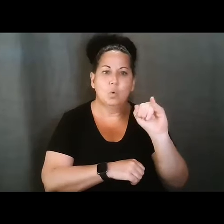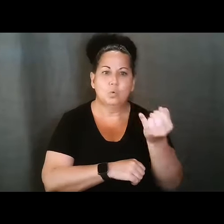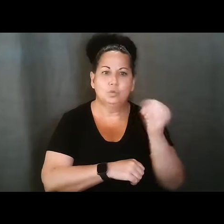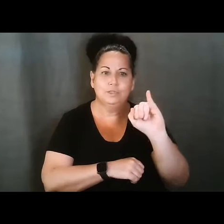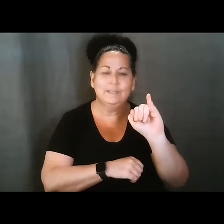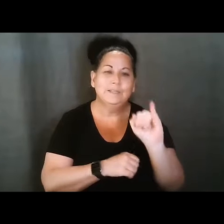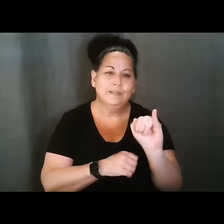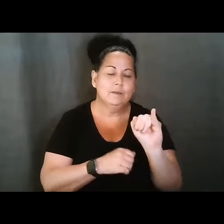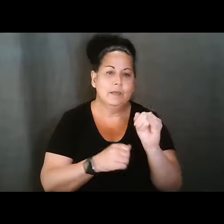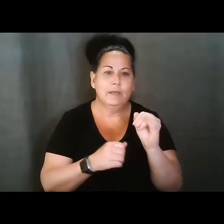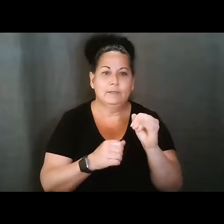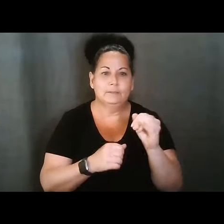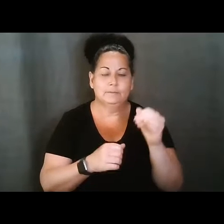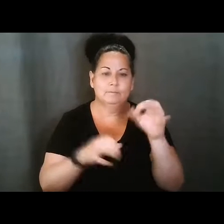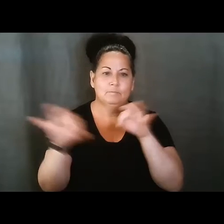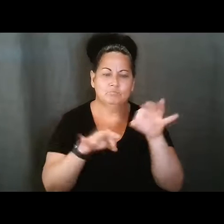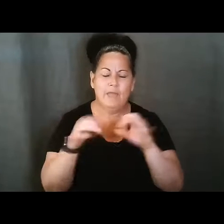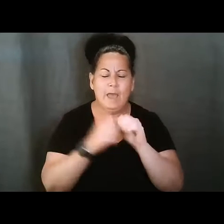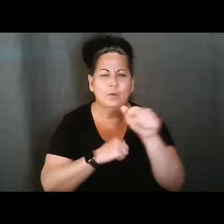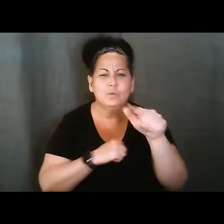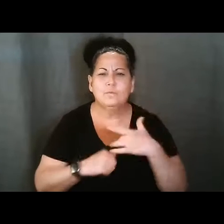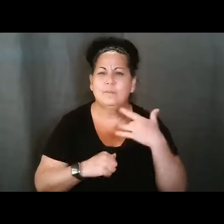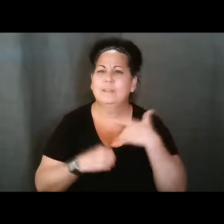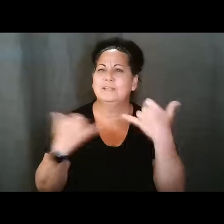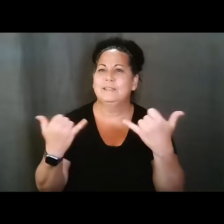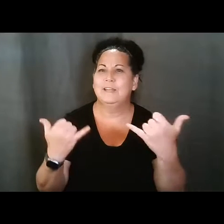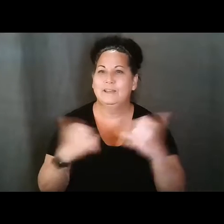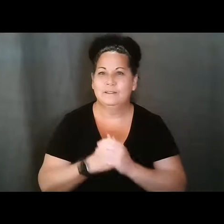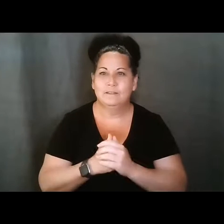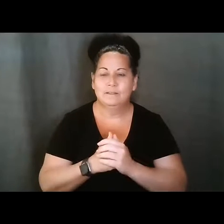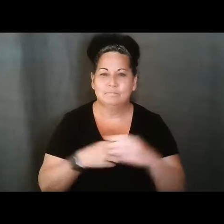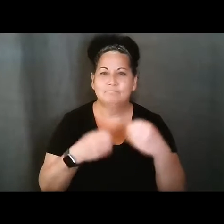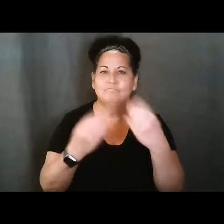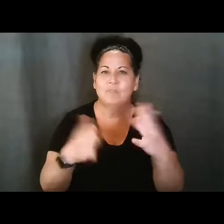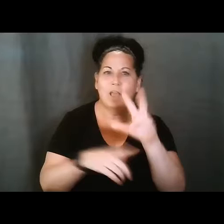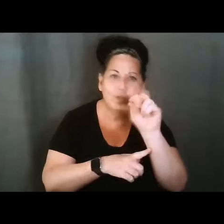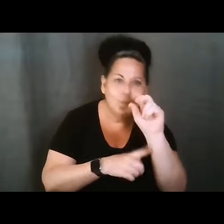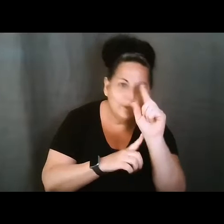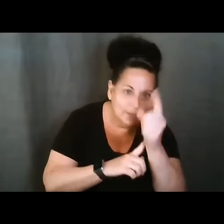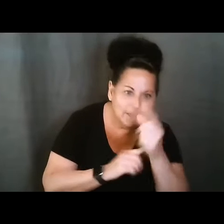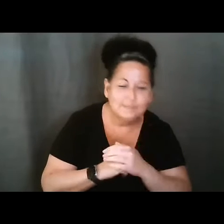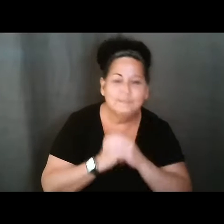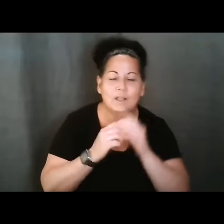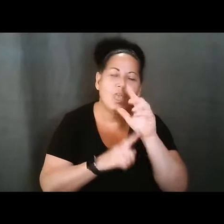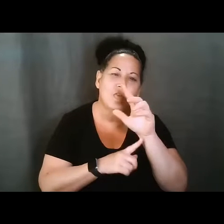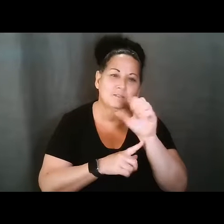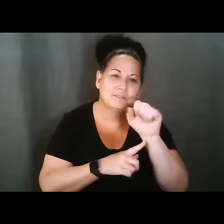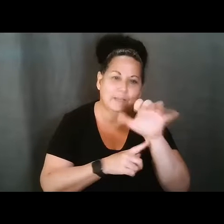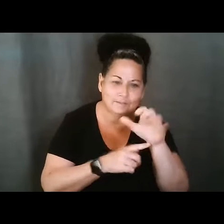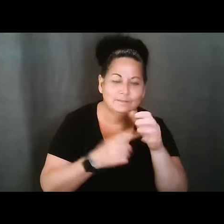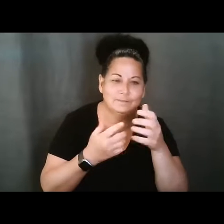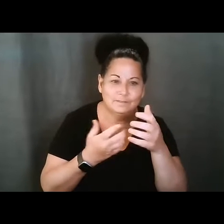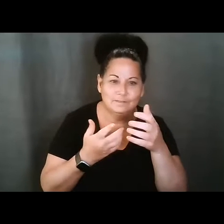you feeling today. So I'll give you about 30 seconds to type or to pick